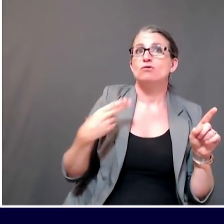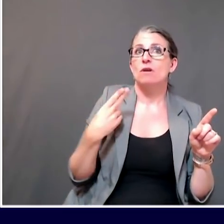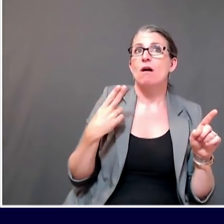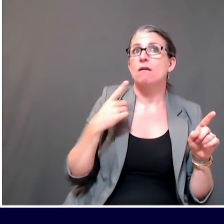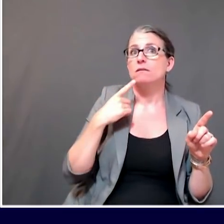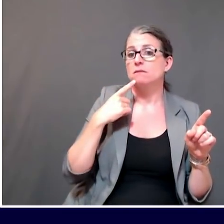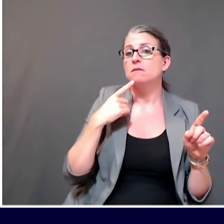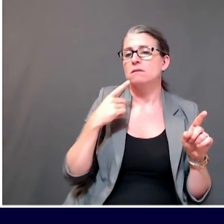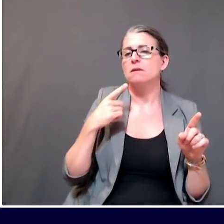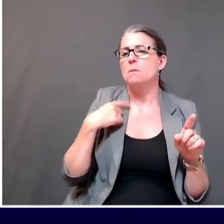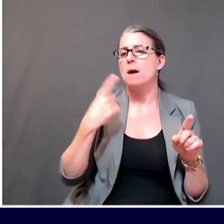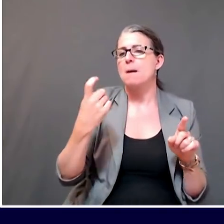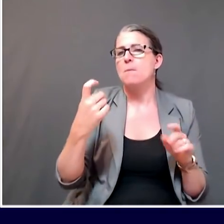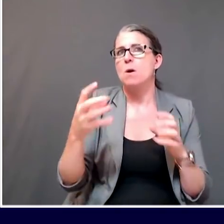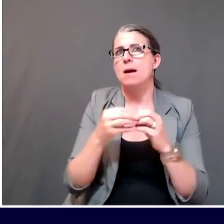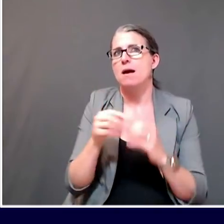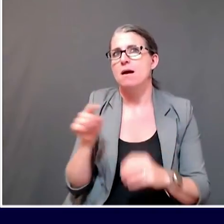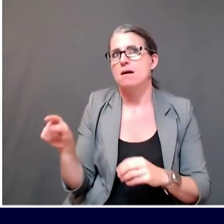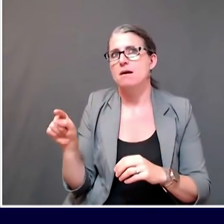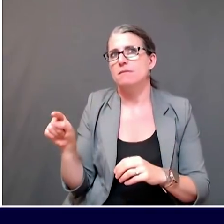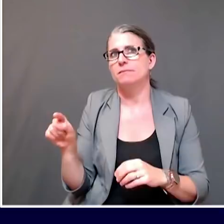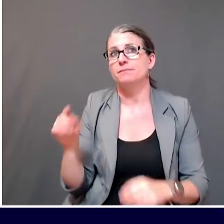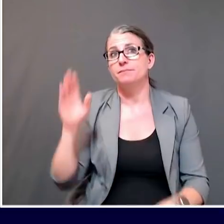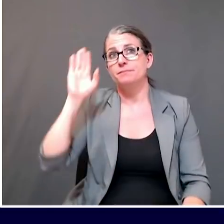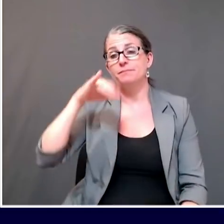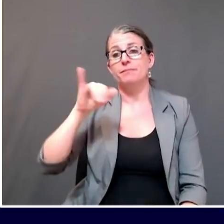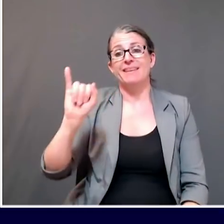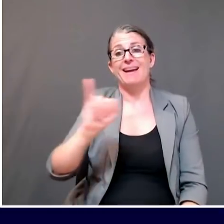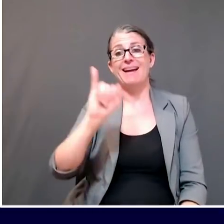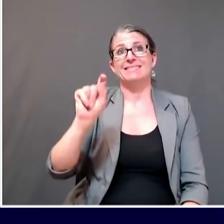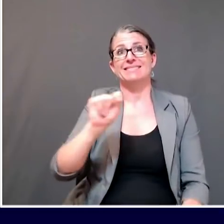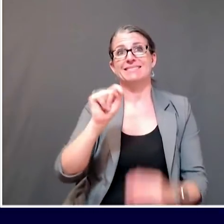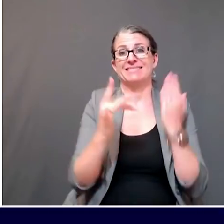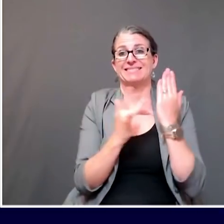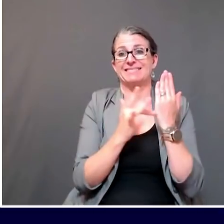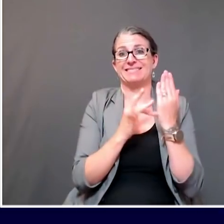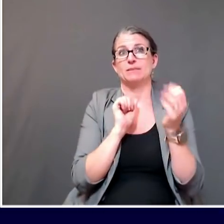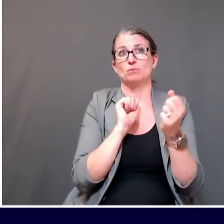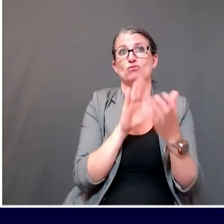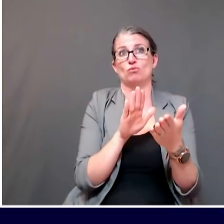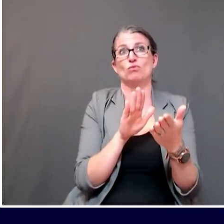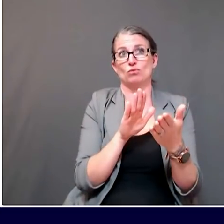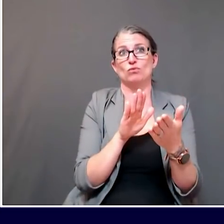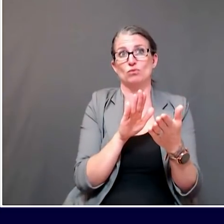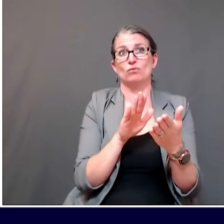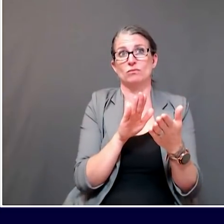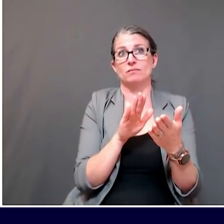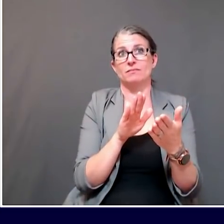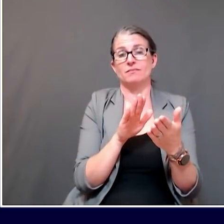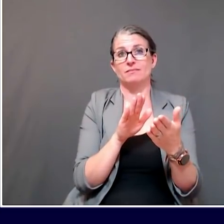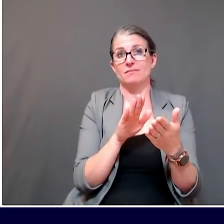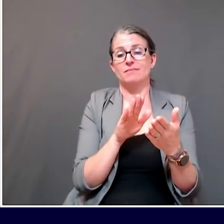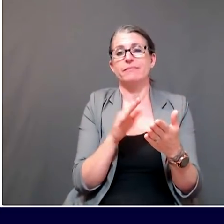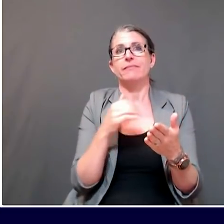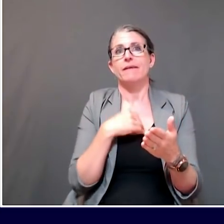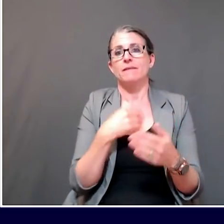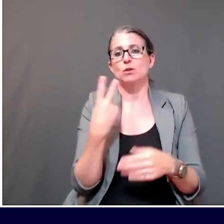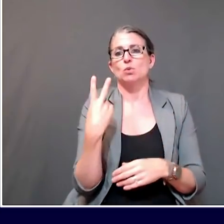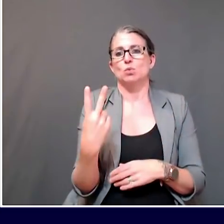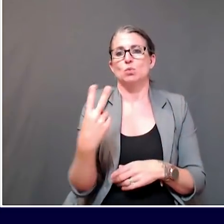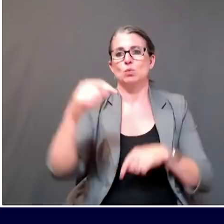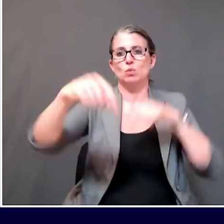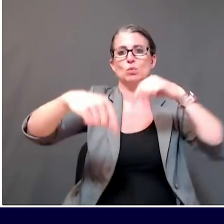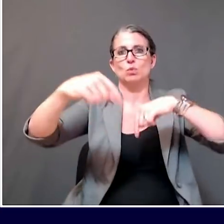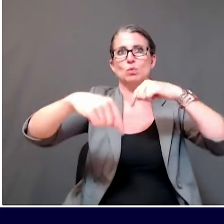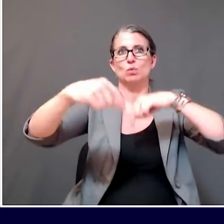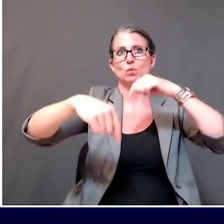front-end and back-end IT architecture. It's a system that will allow the physician or the swab and send that's